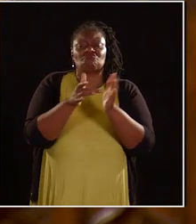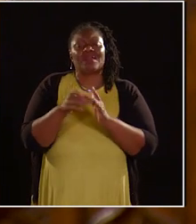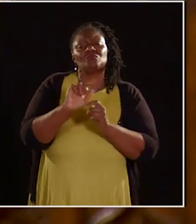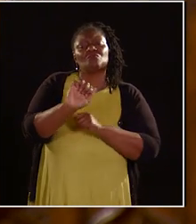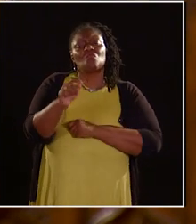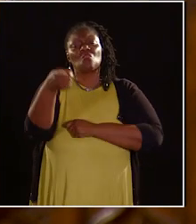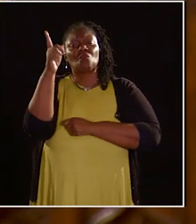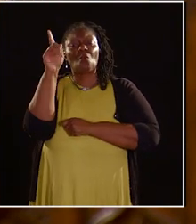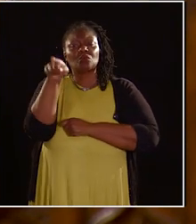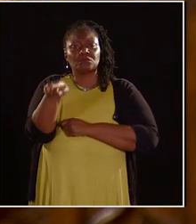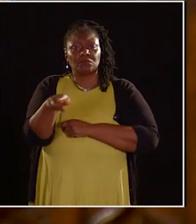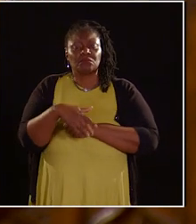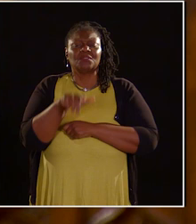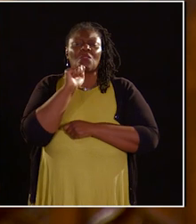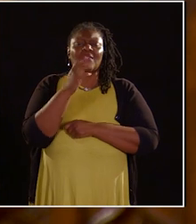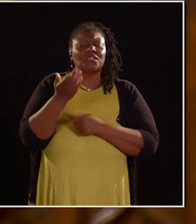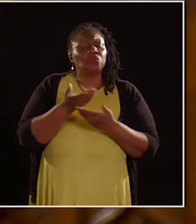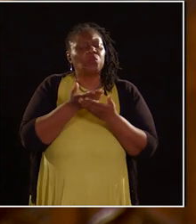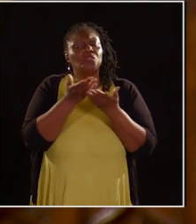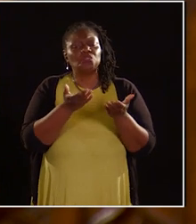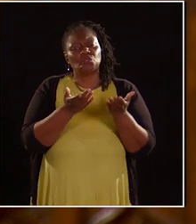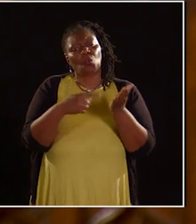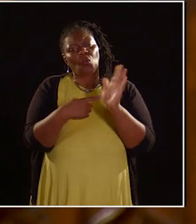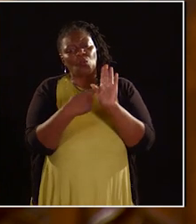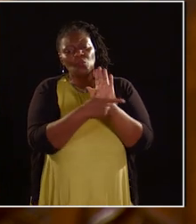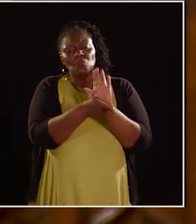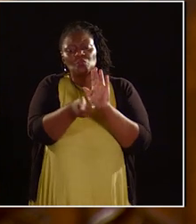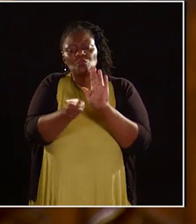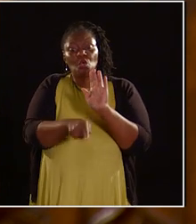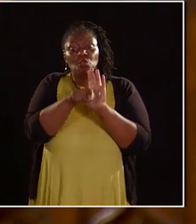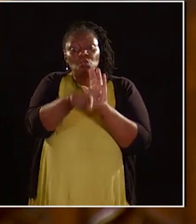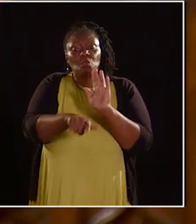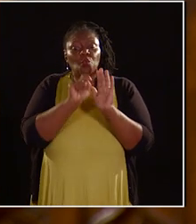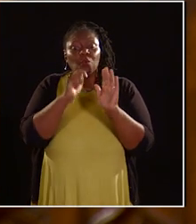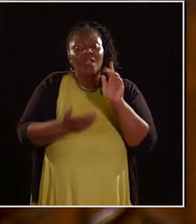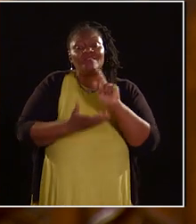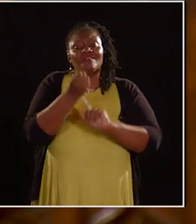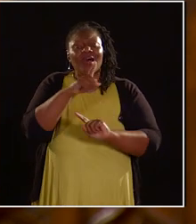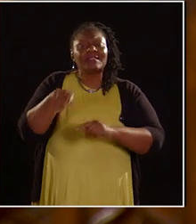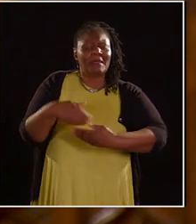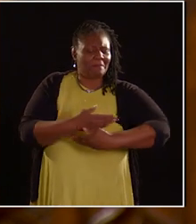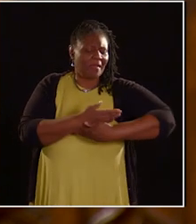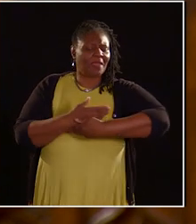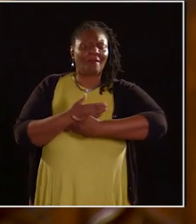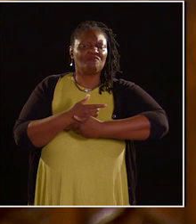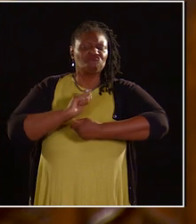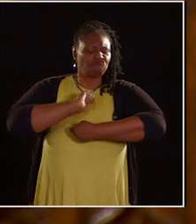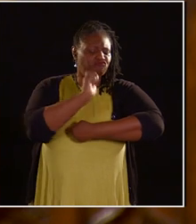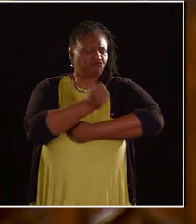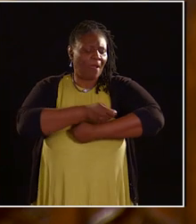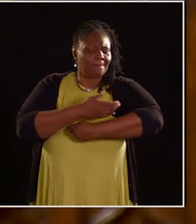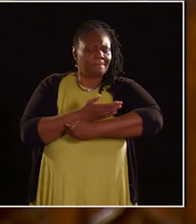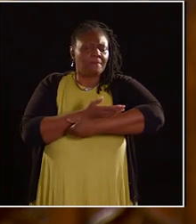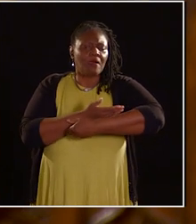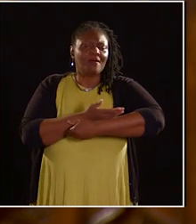Lord. And this shall be a sign unto you. Ye shall find the babe wrapped in